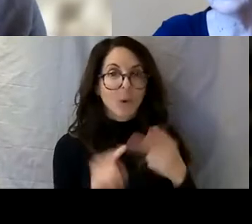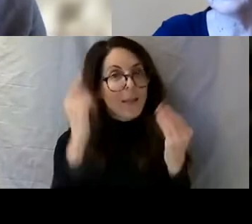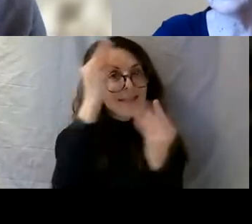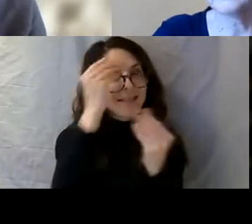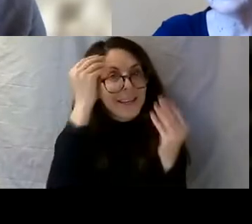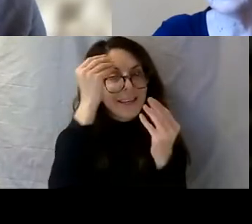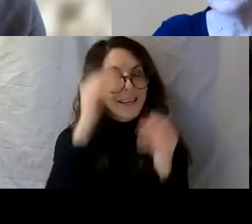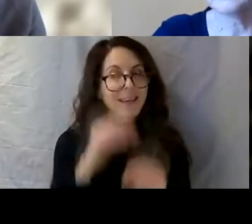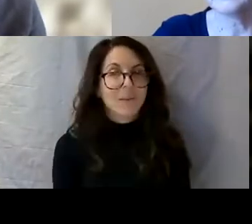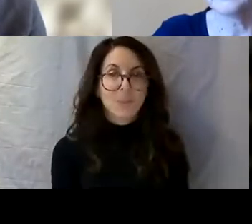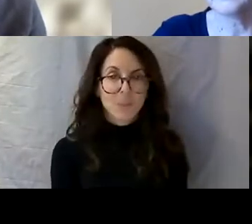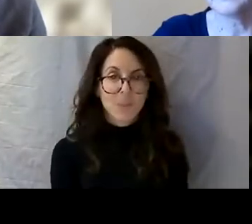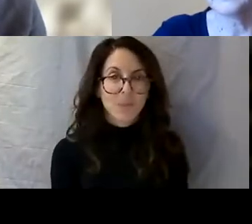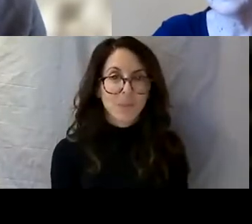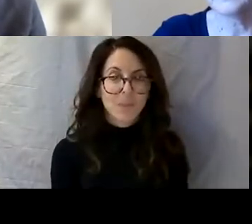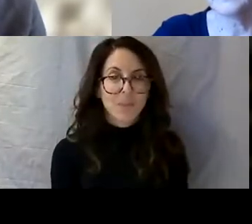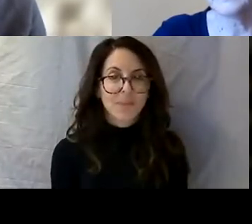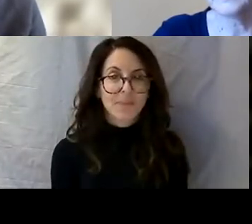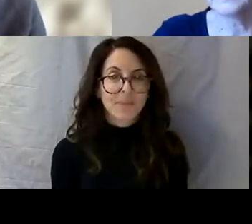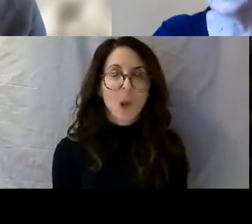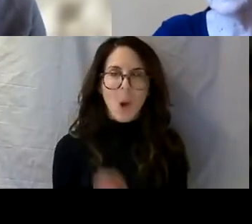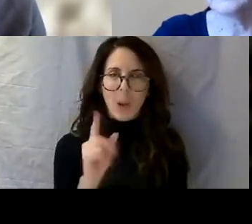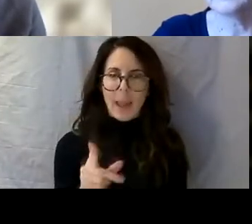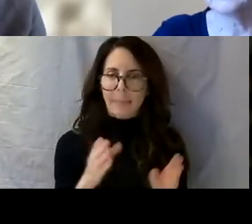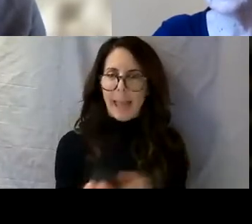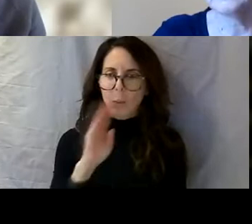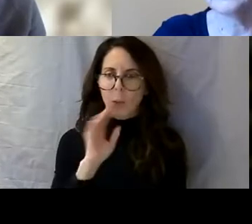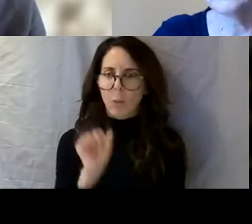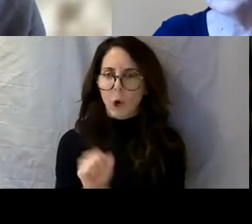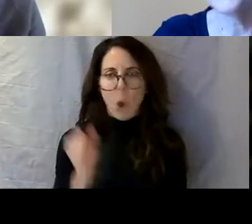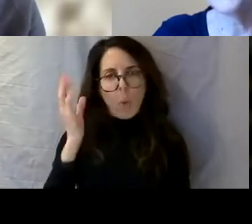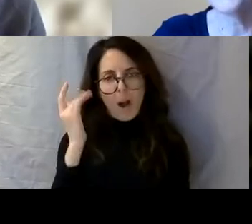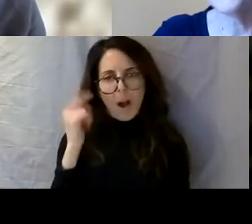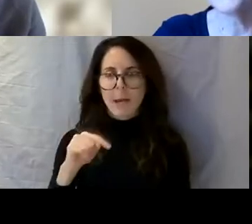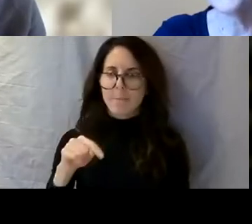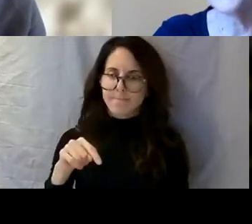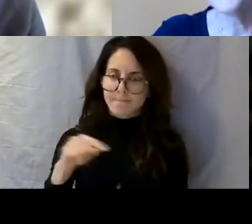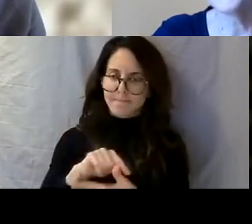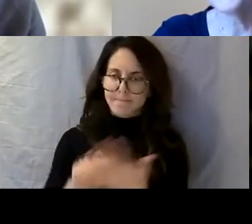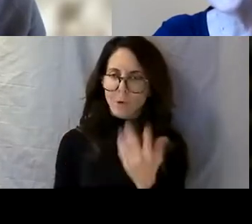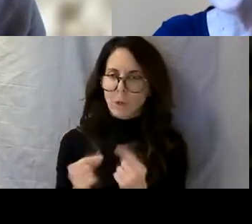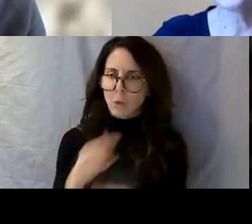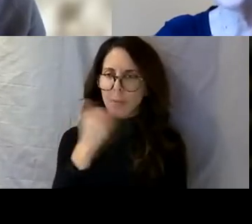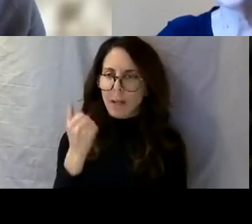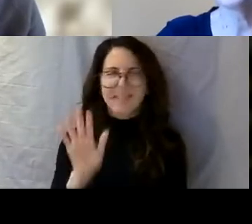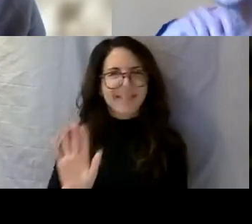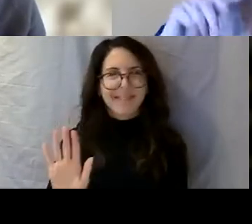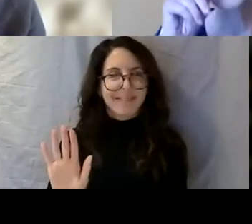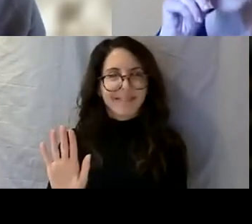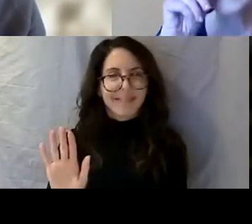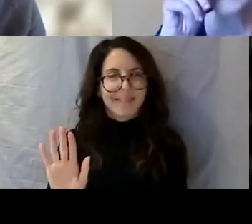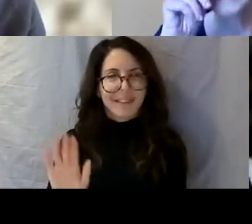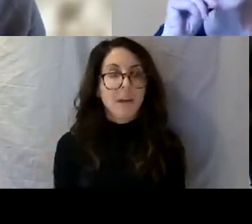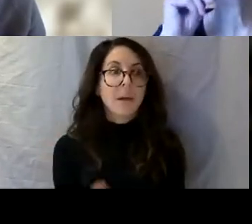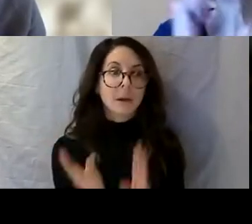rather than, this plan will work because this is what we do best, or do you want me in Fox